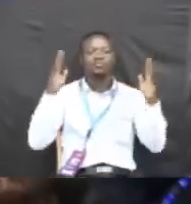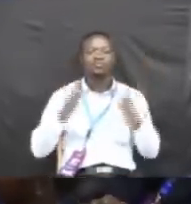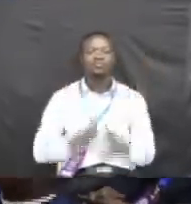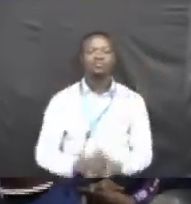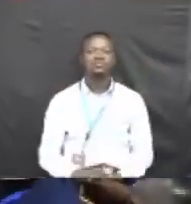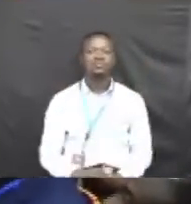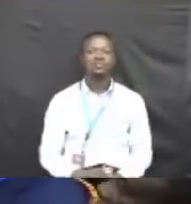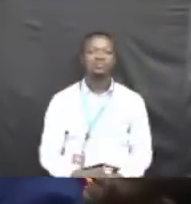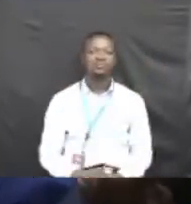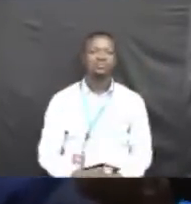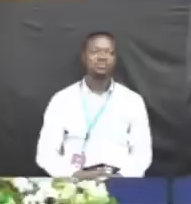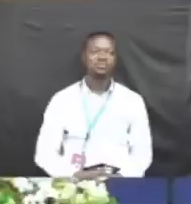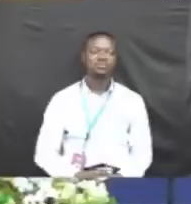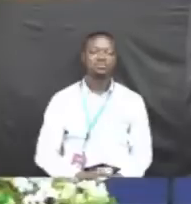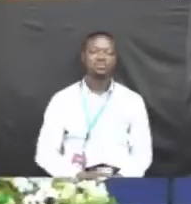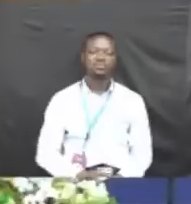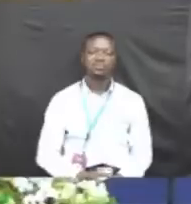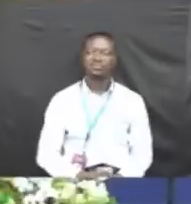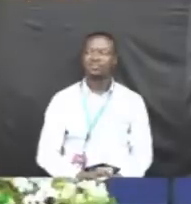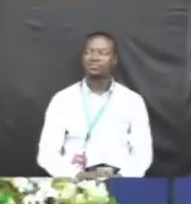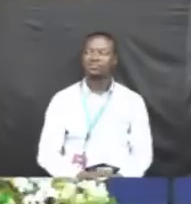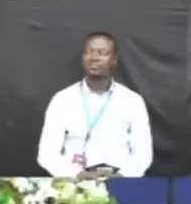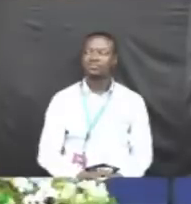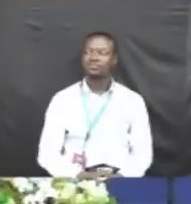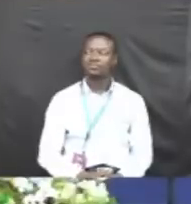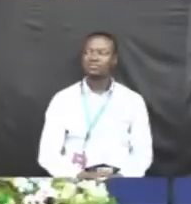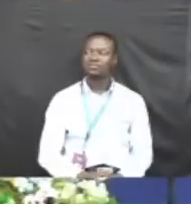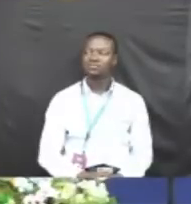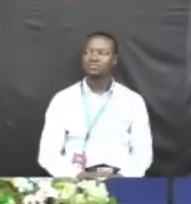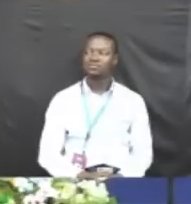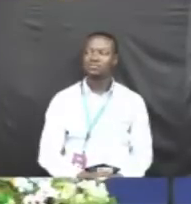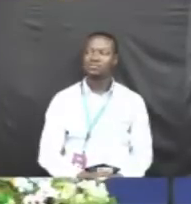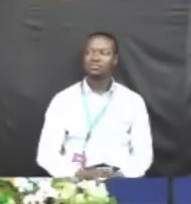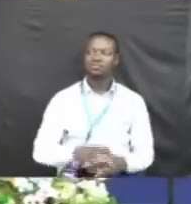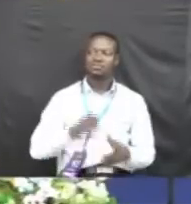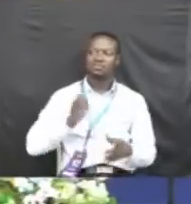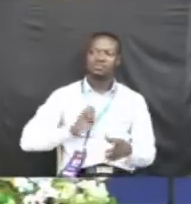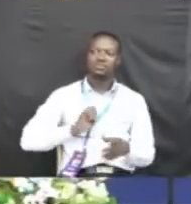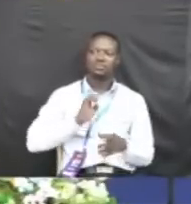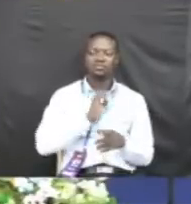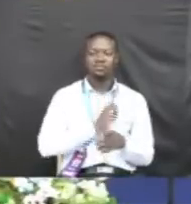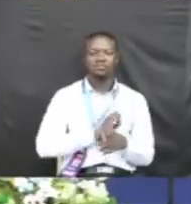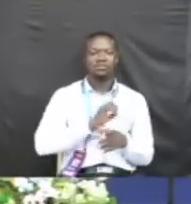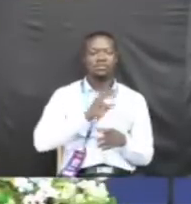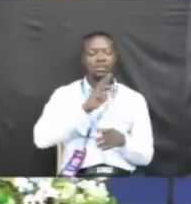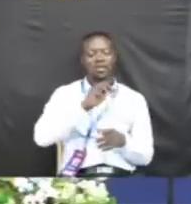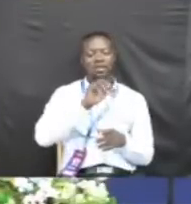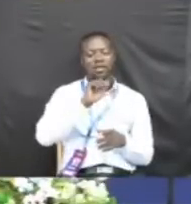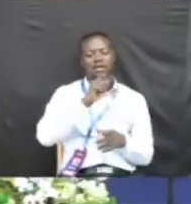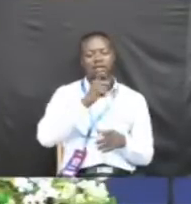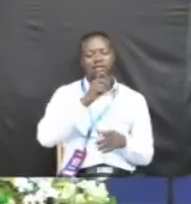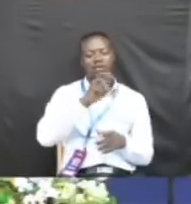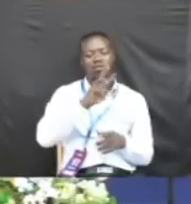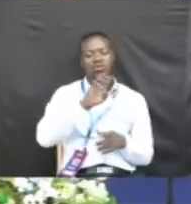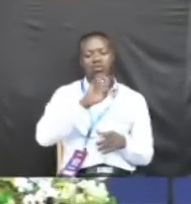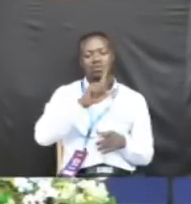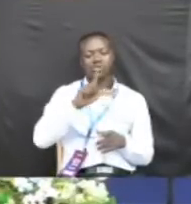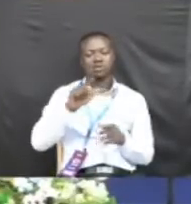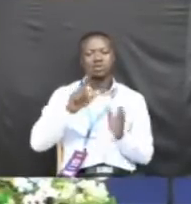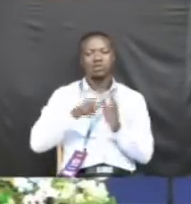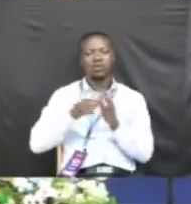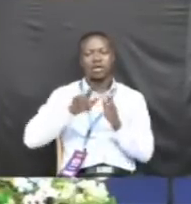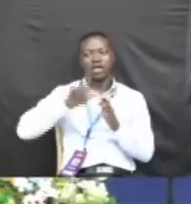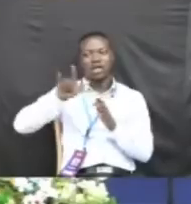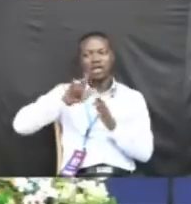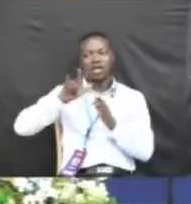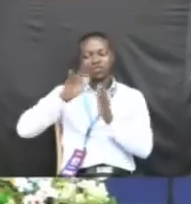Was he able to make it? I don't know. Elder Masibu of the Air Force Worship Center won